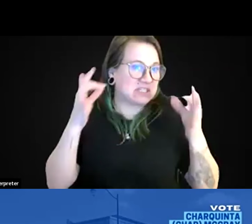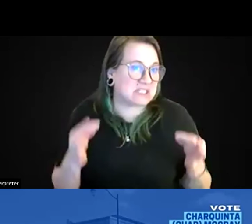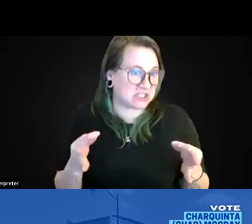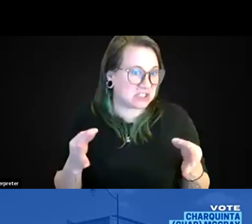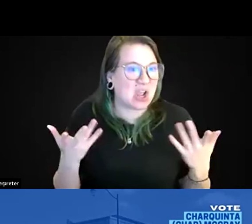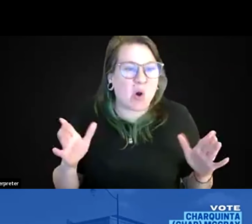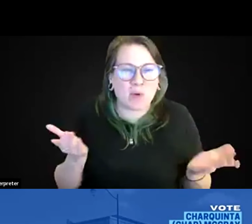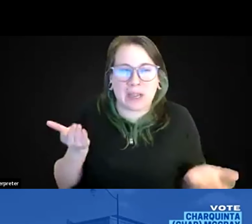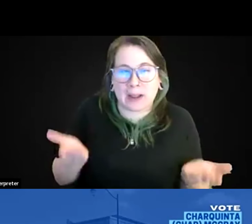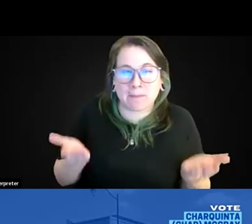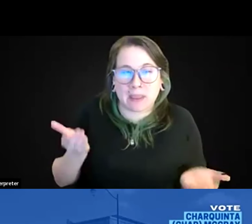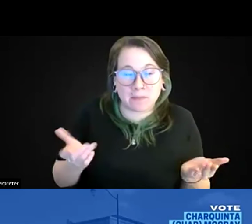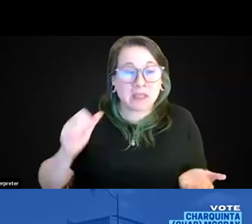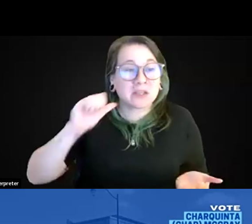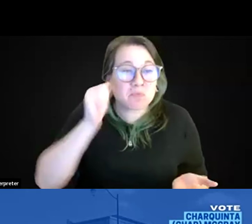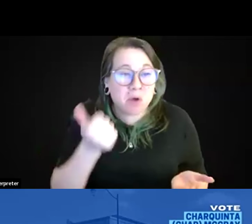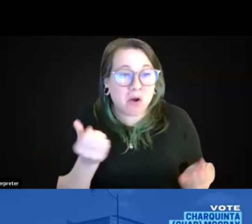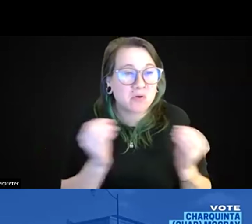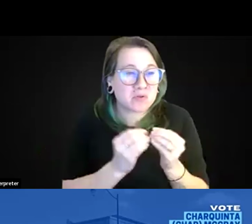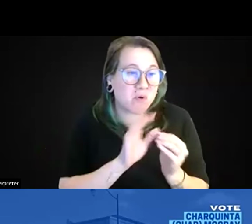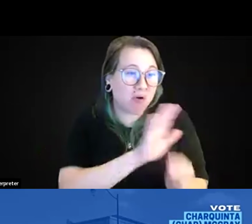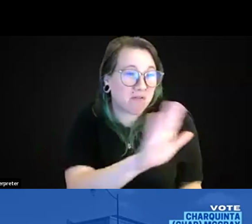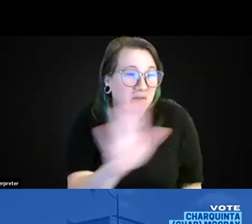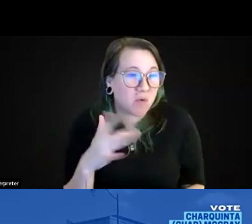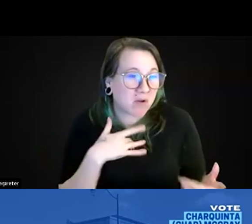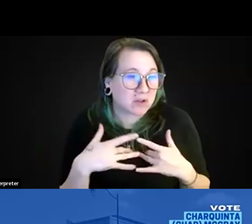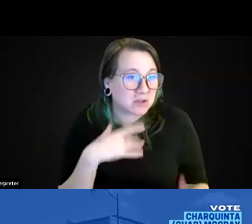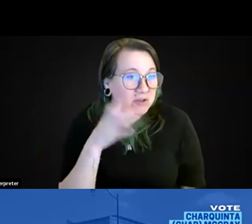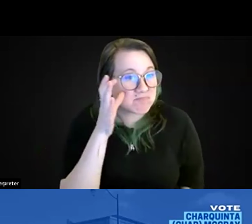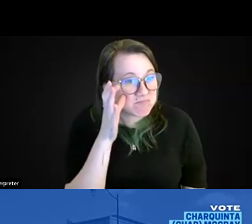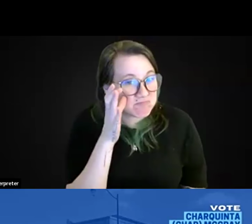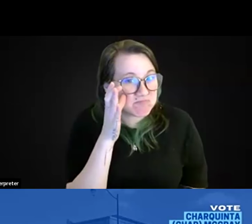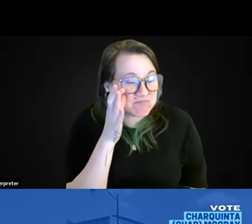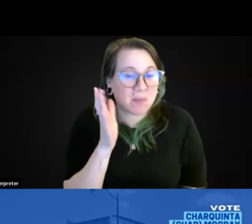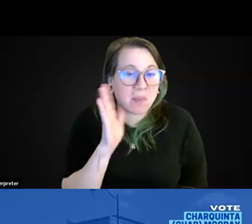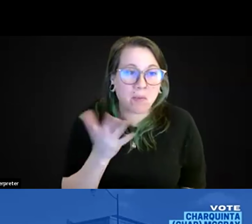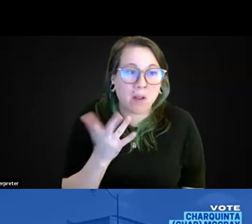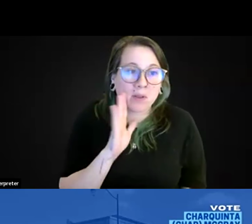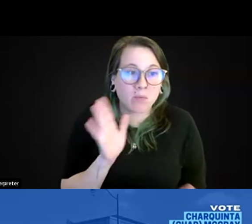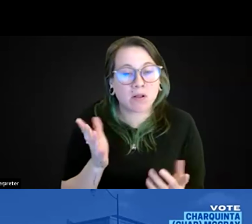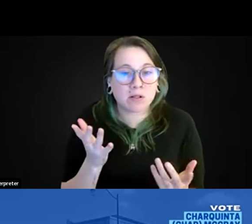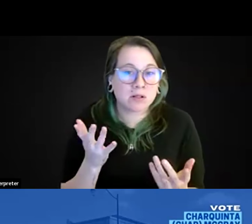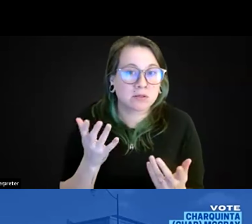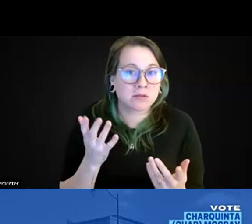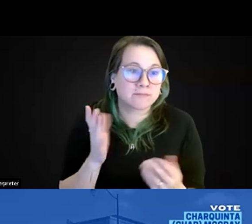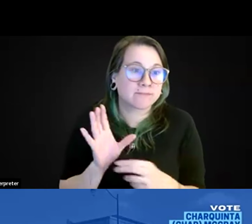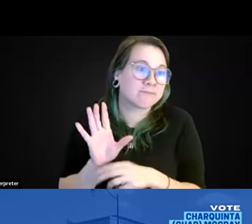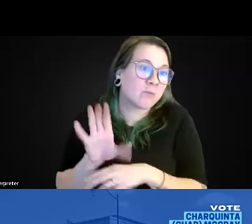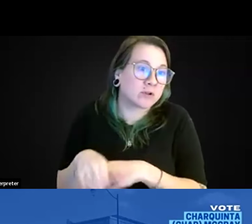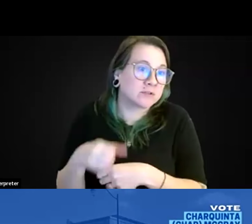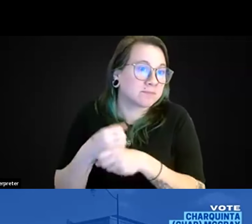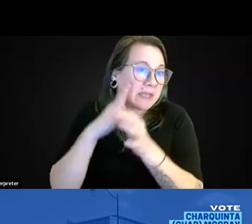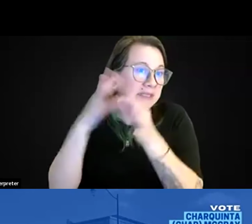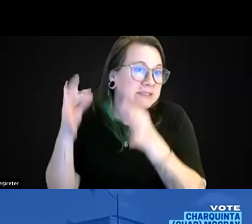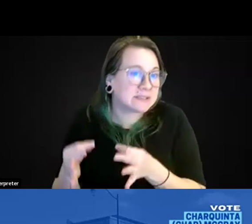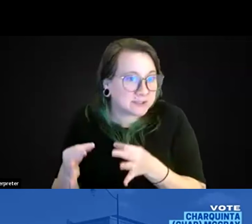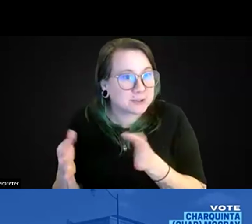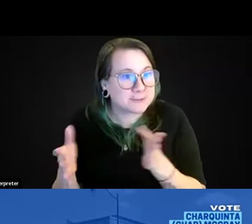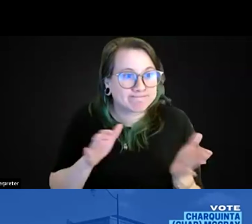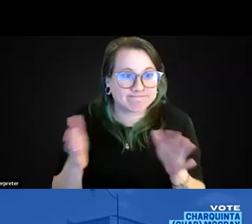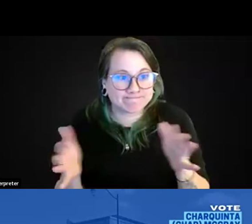So tomorrow is big on just hearing what you all have to say. And that'll probably sway where he's going.